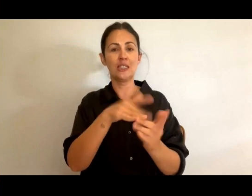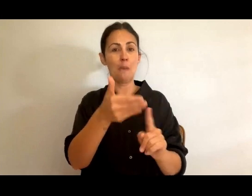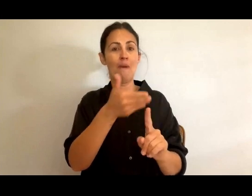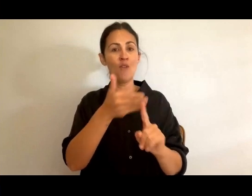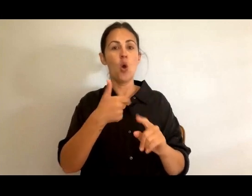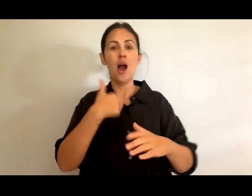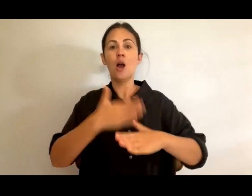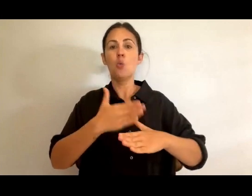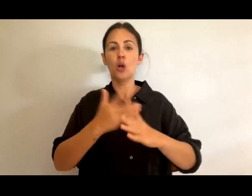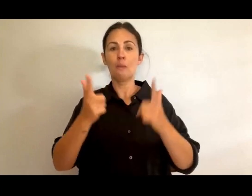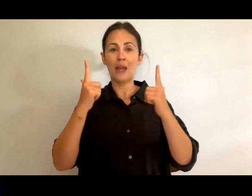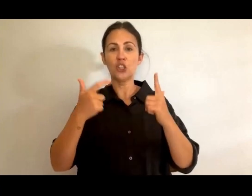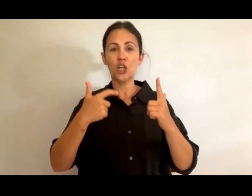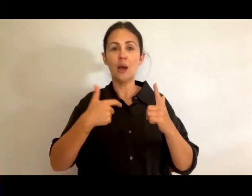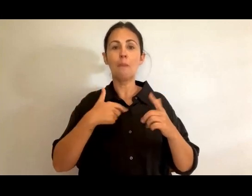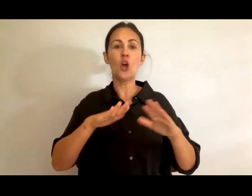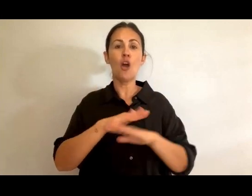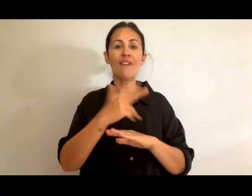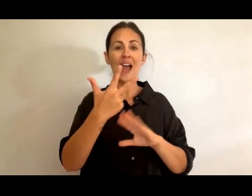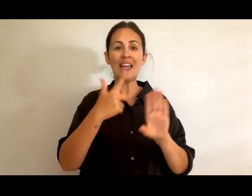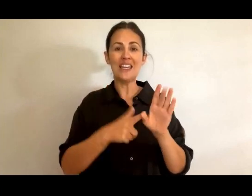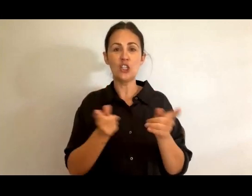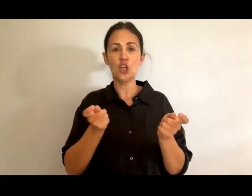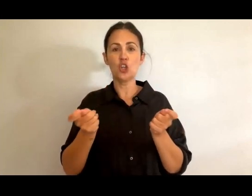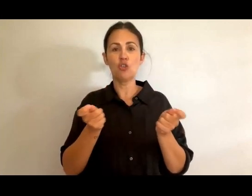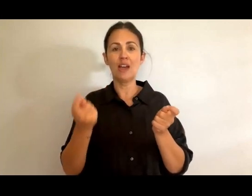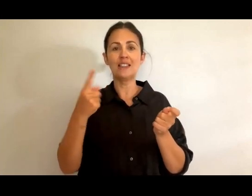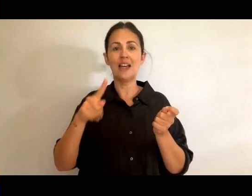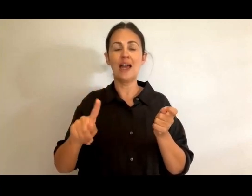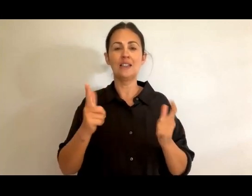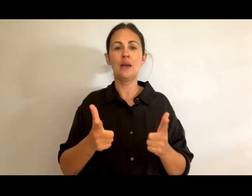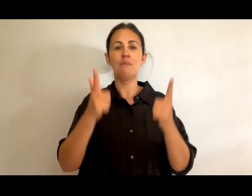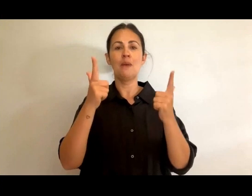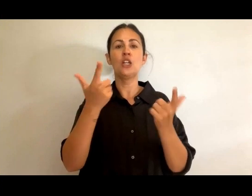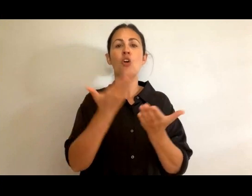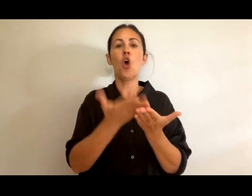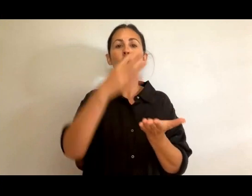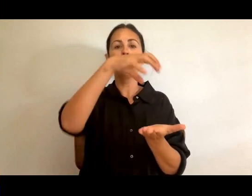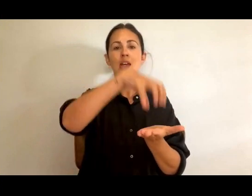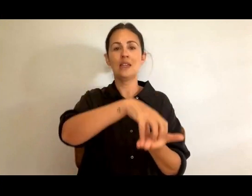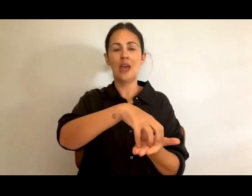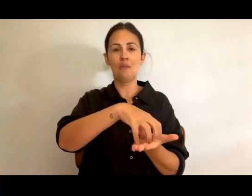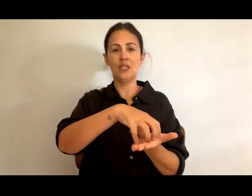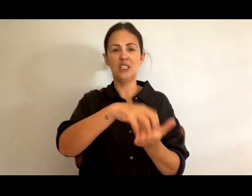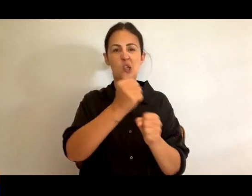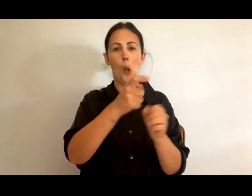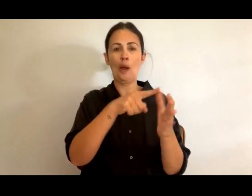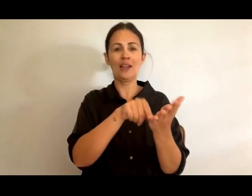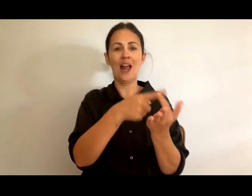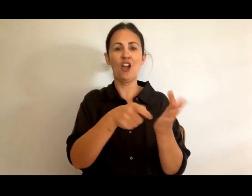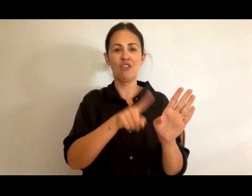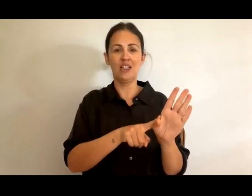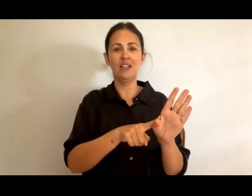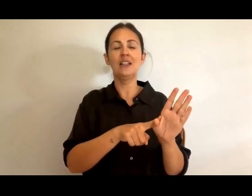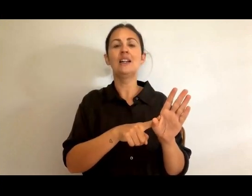the curator and manager of WinTech's on-campus art gallery Ramp, delivering an annual program of exhibitions, workshops, seminars and